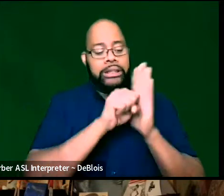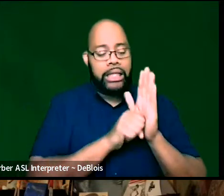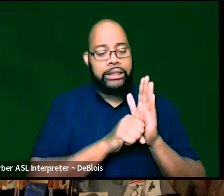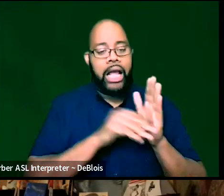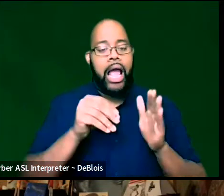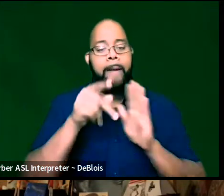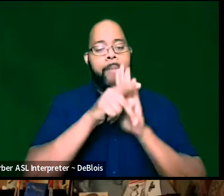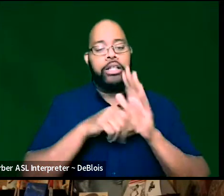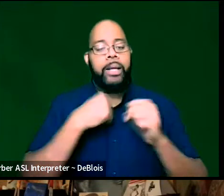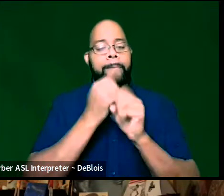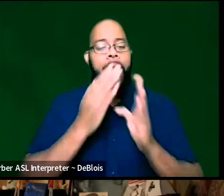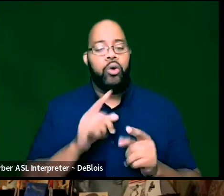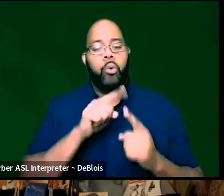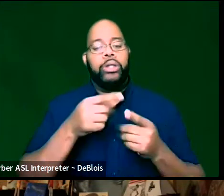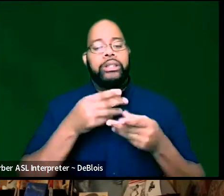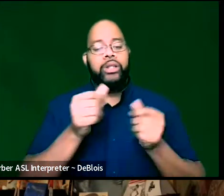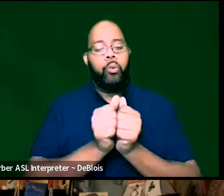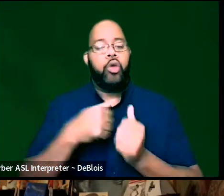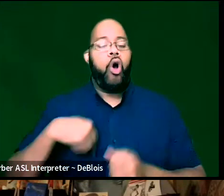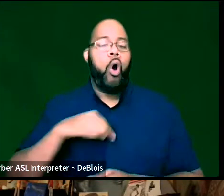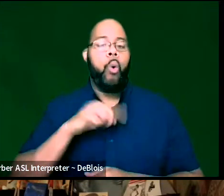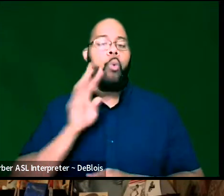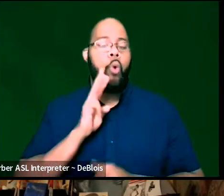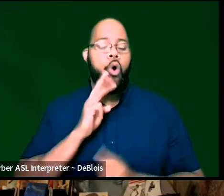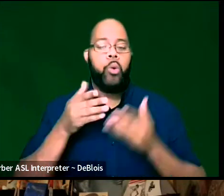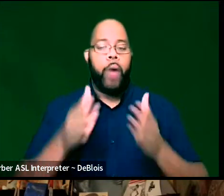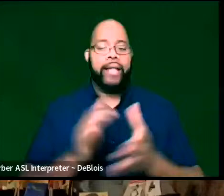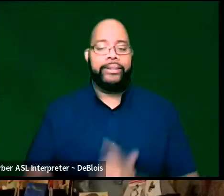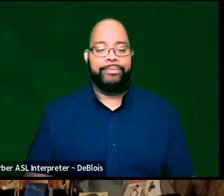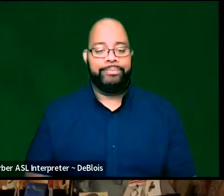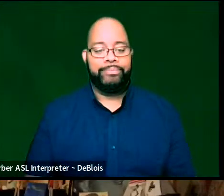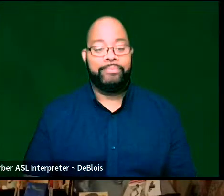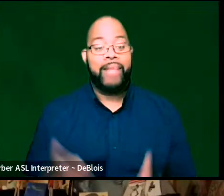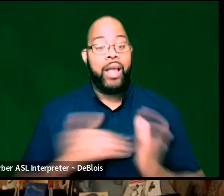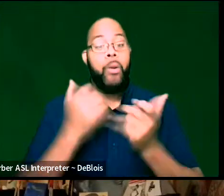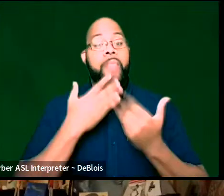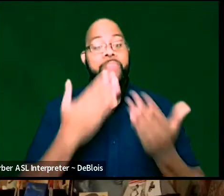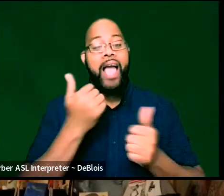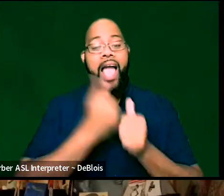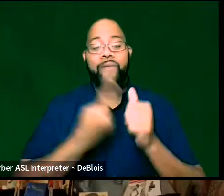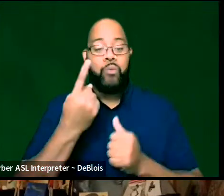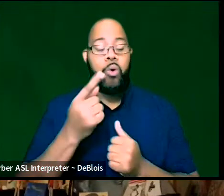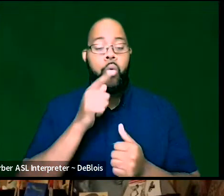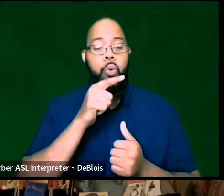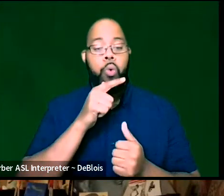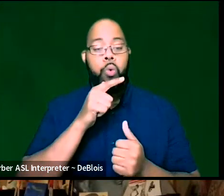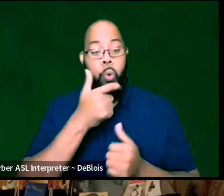and policymakers when it comes to our waterways. Again, I want to thank everyone who